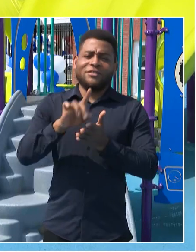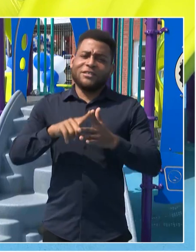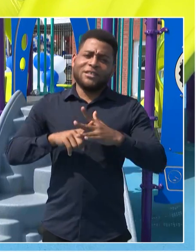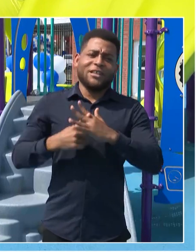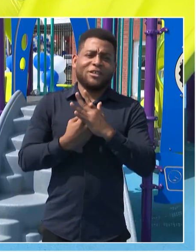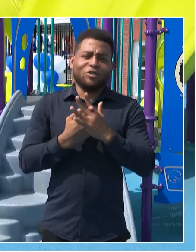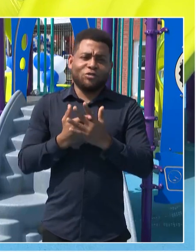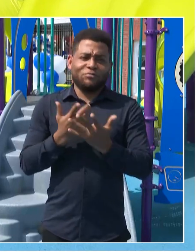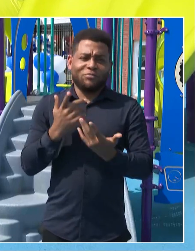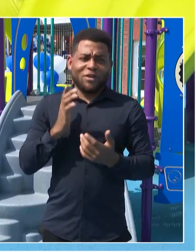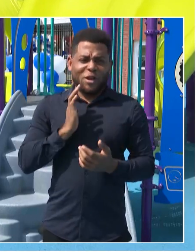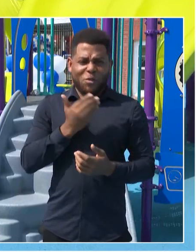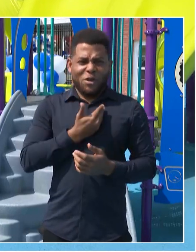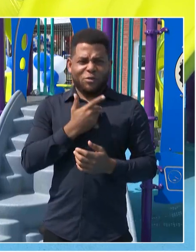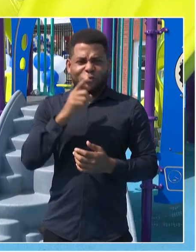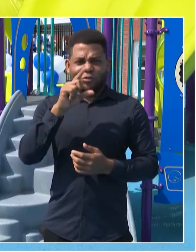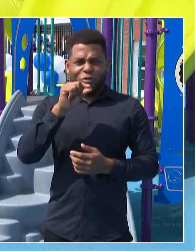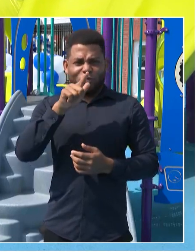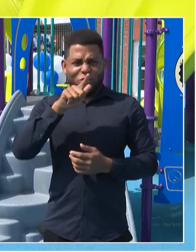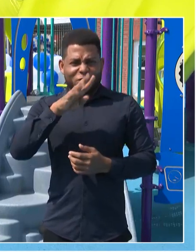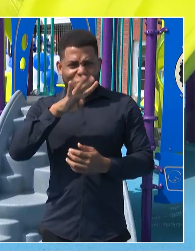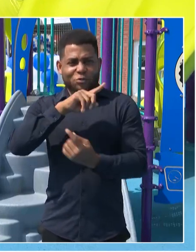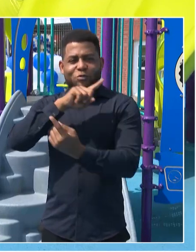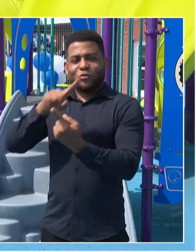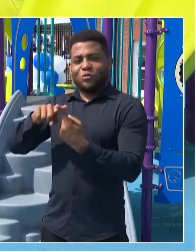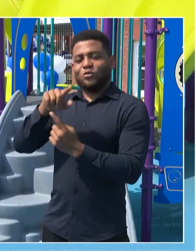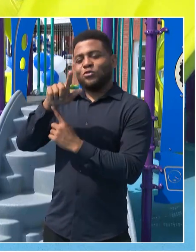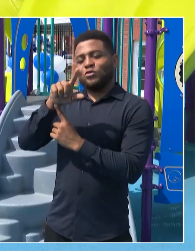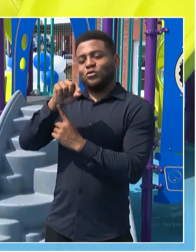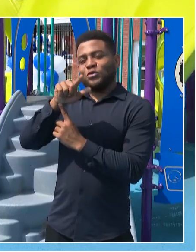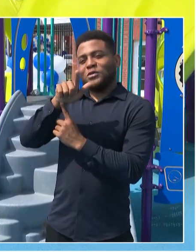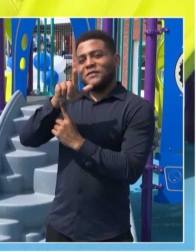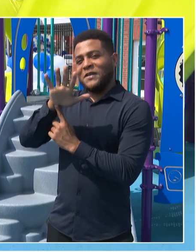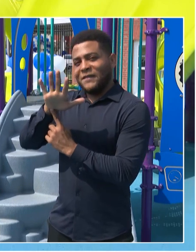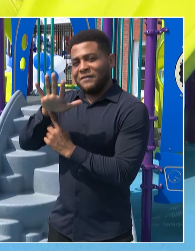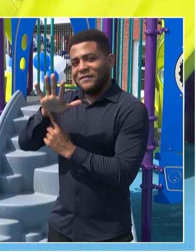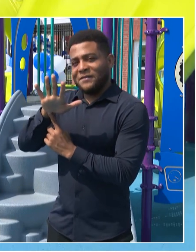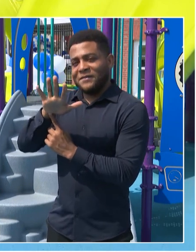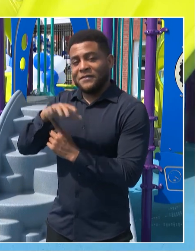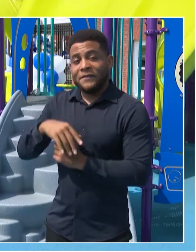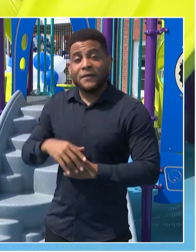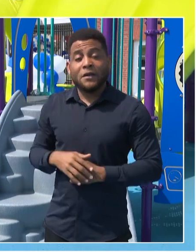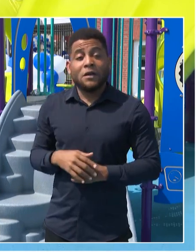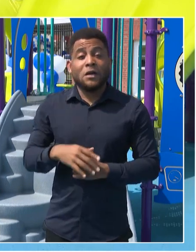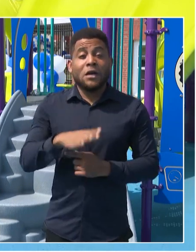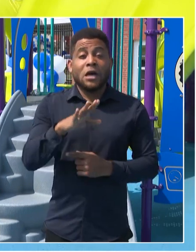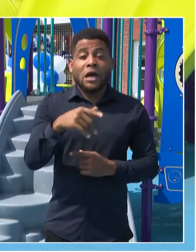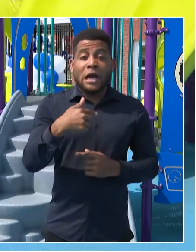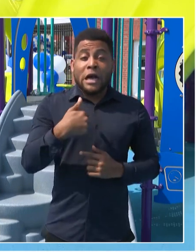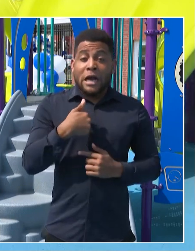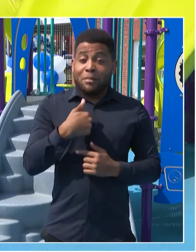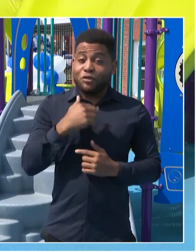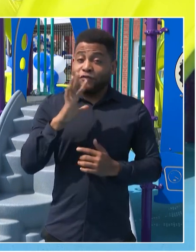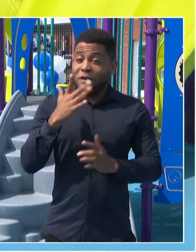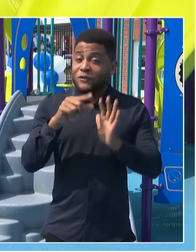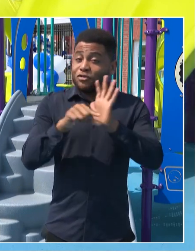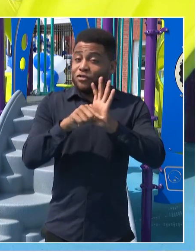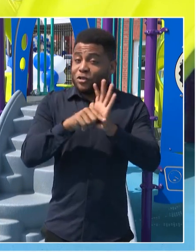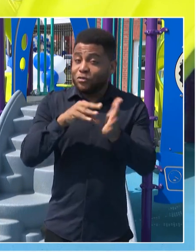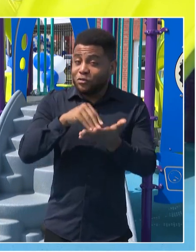2024-2025 school year. I am a proud fifth grade student, and math is my favorite subject. Like many of my peers,